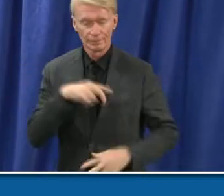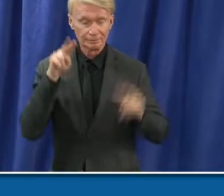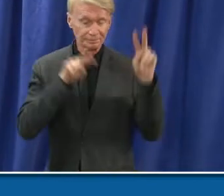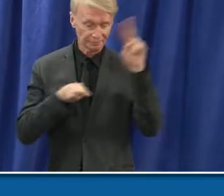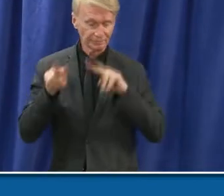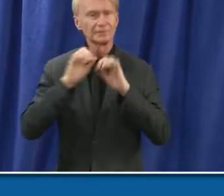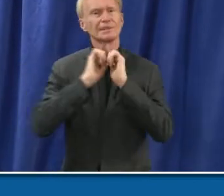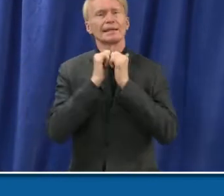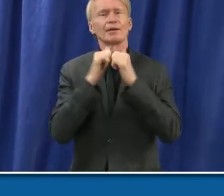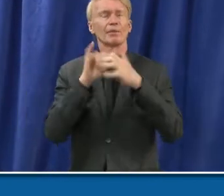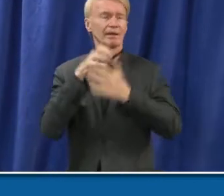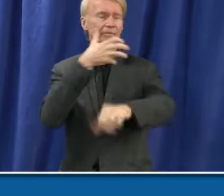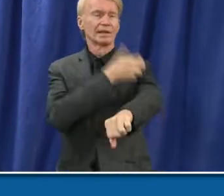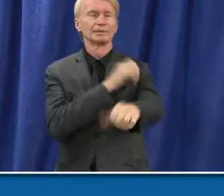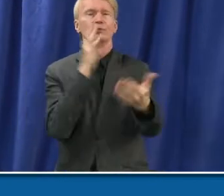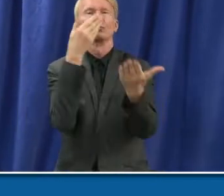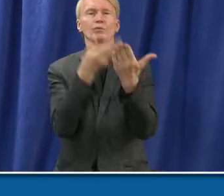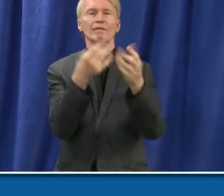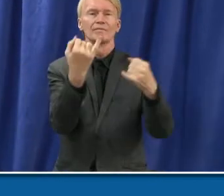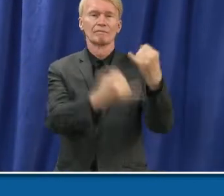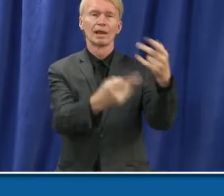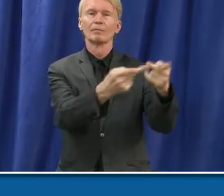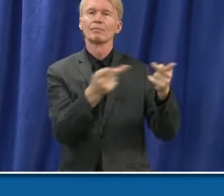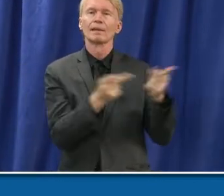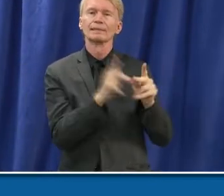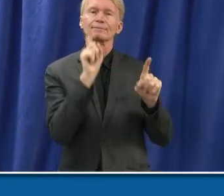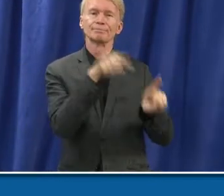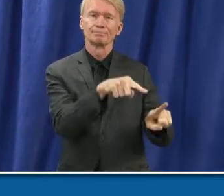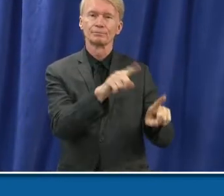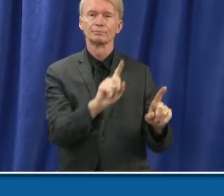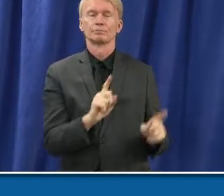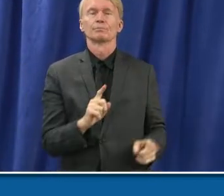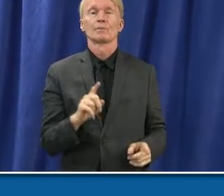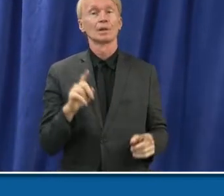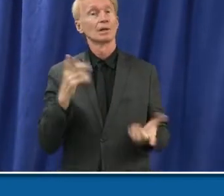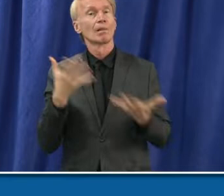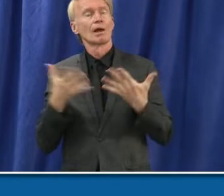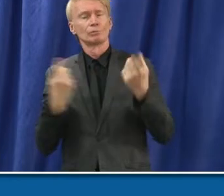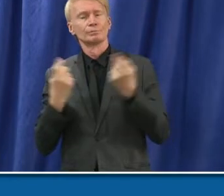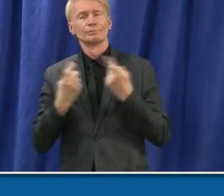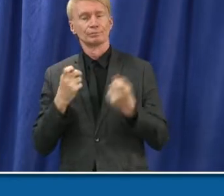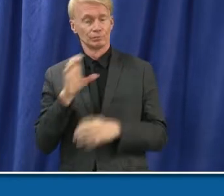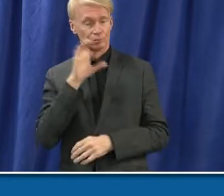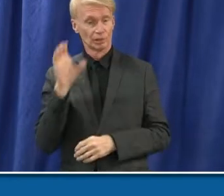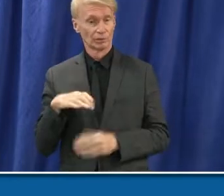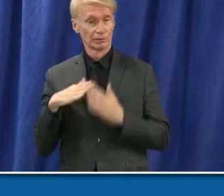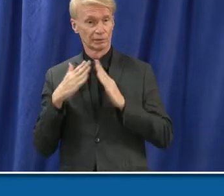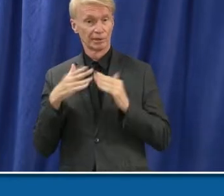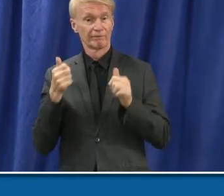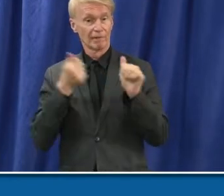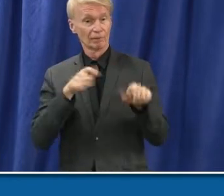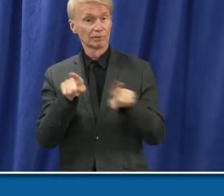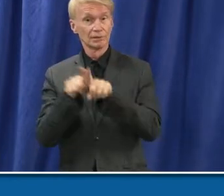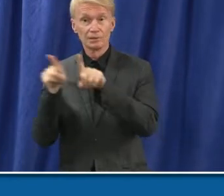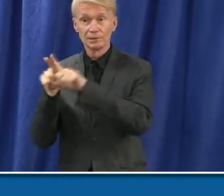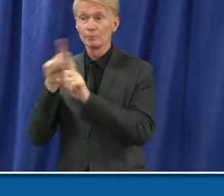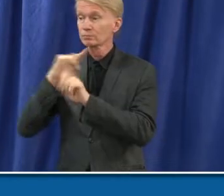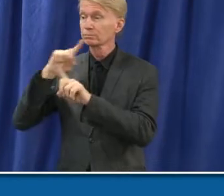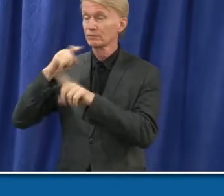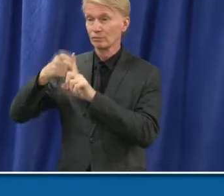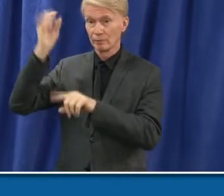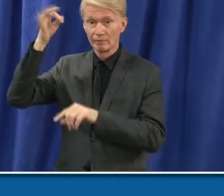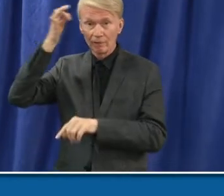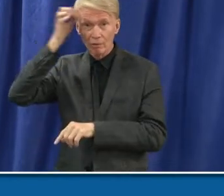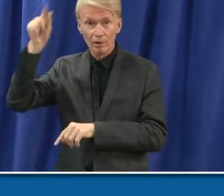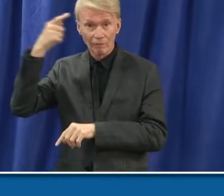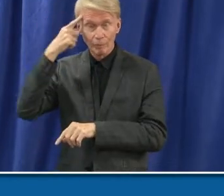destination? A lot of questions have come up. Does the city of Chicago follow the same protocols as the federal government? And absolutely